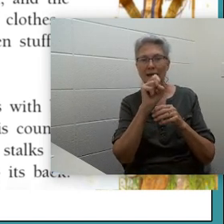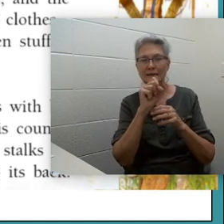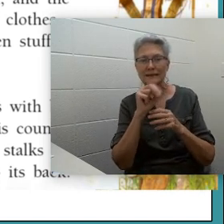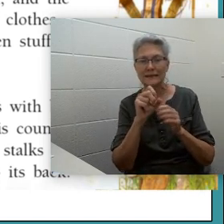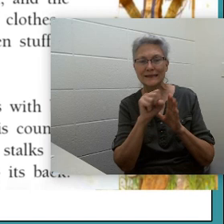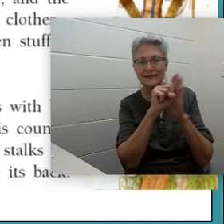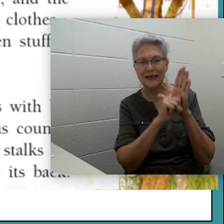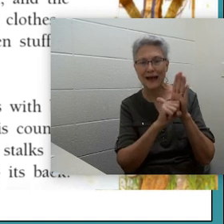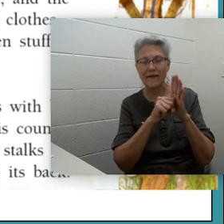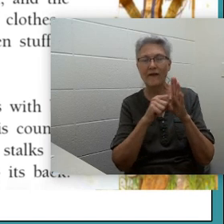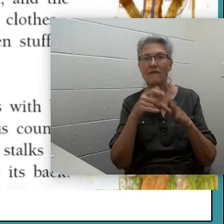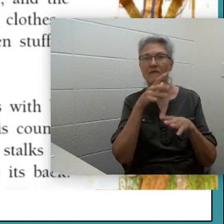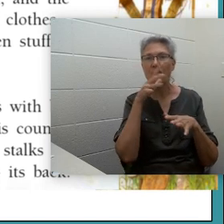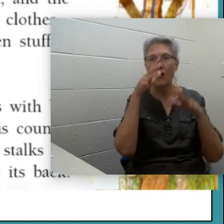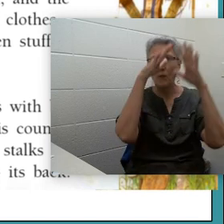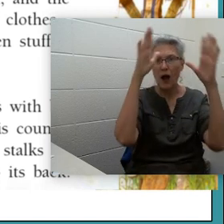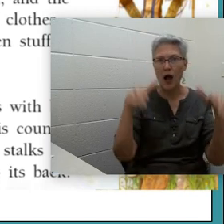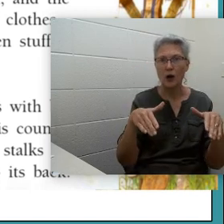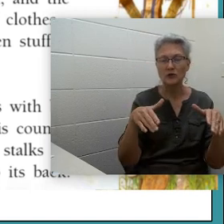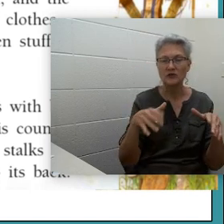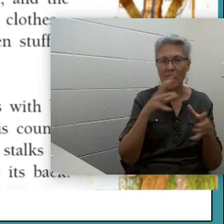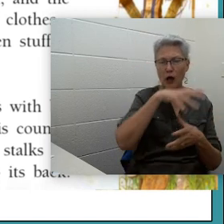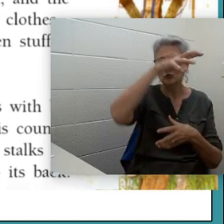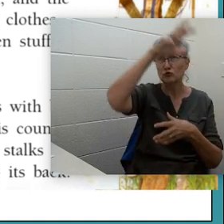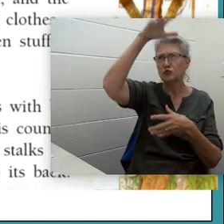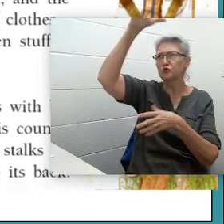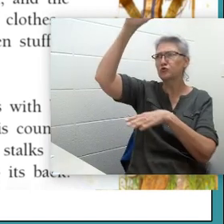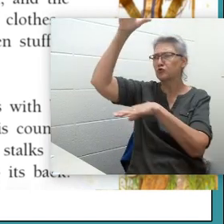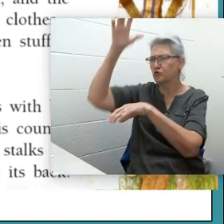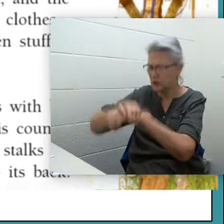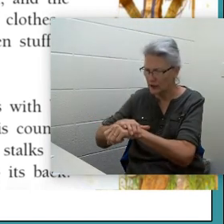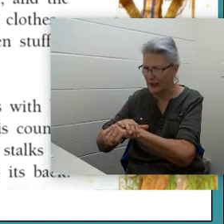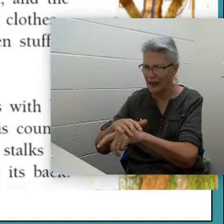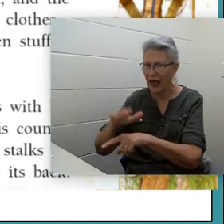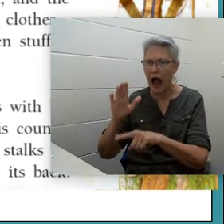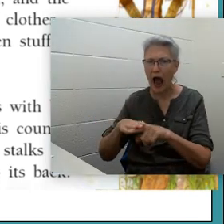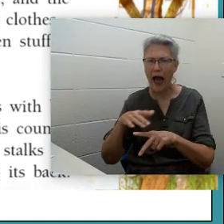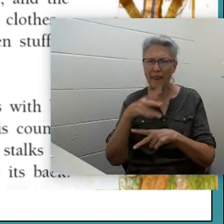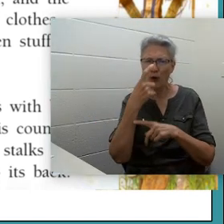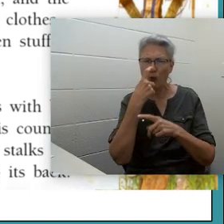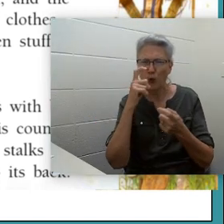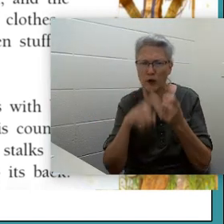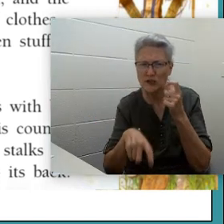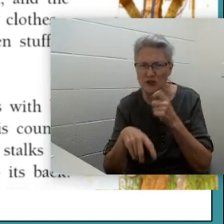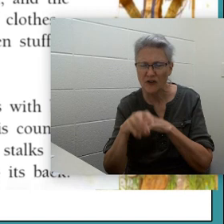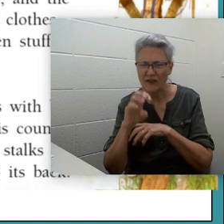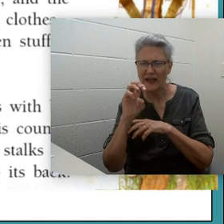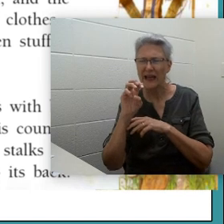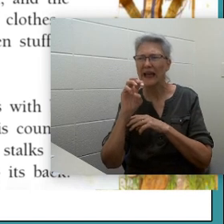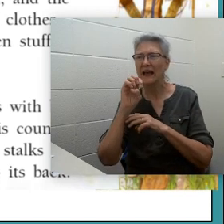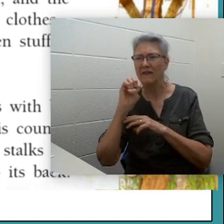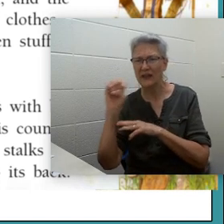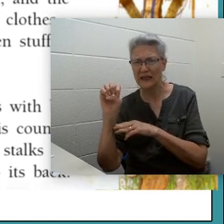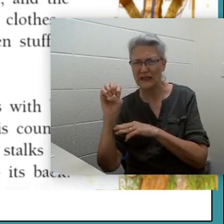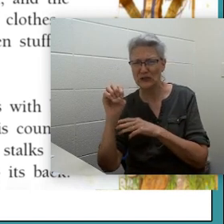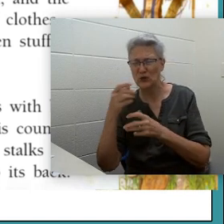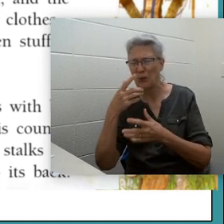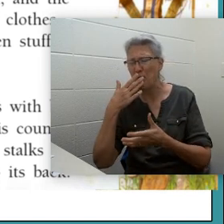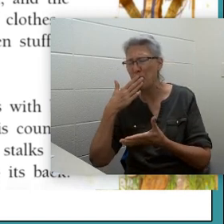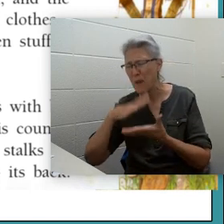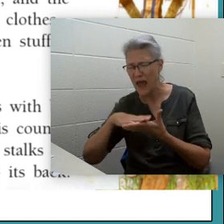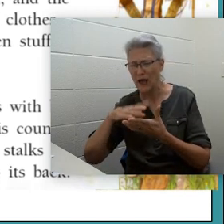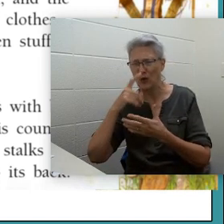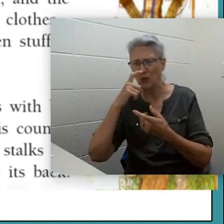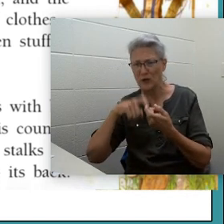The house landed on the Wicked Witch of the East, killing her and thereby setting free the Munchkins. The